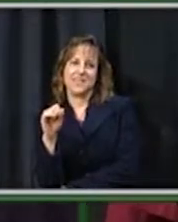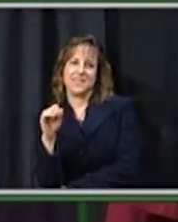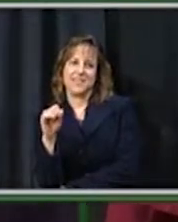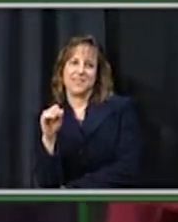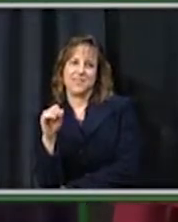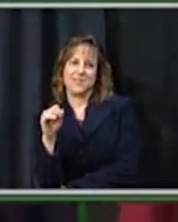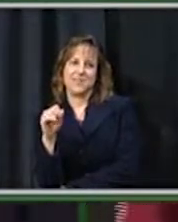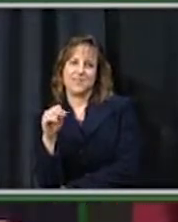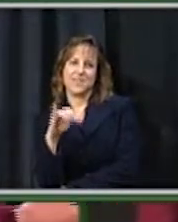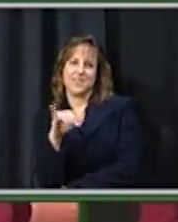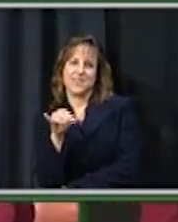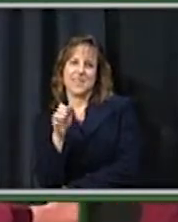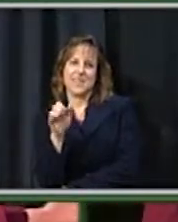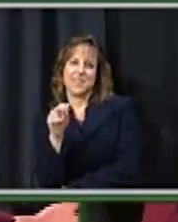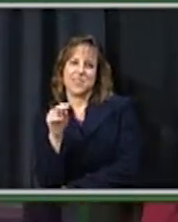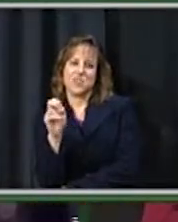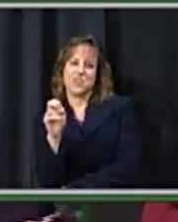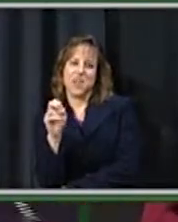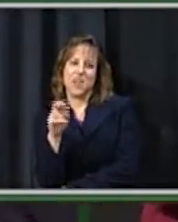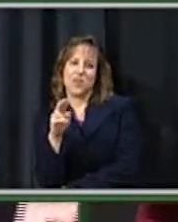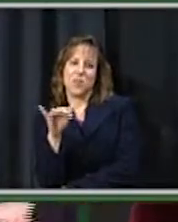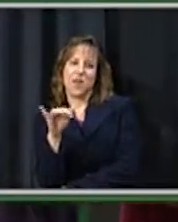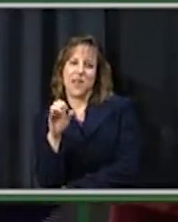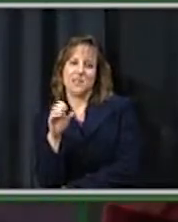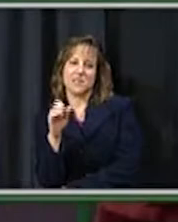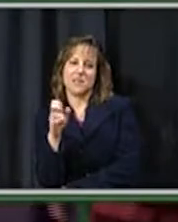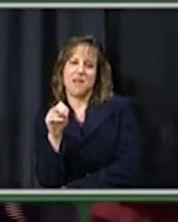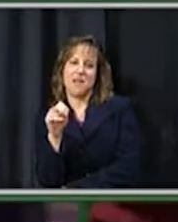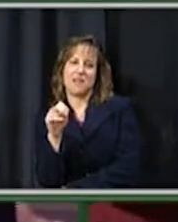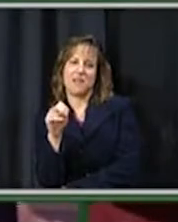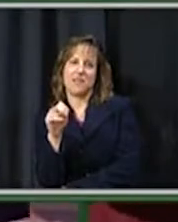Jane Rawlison.